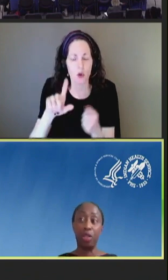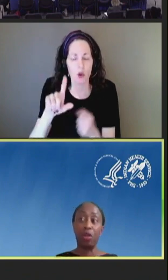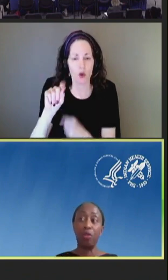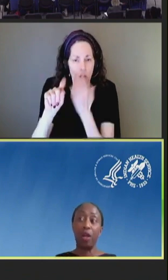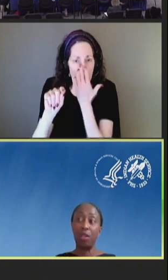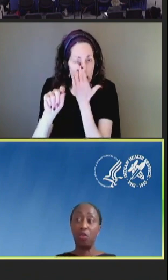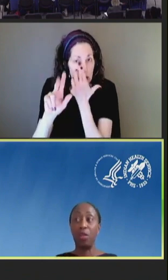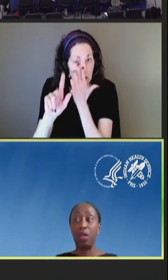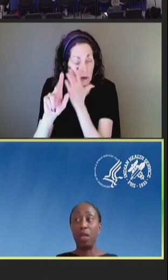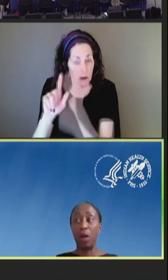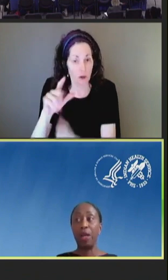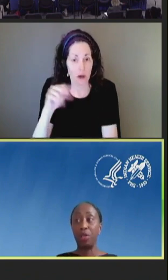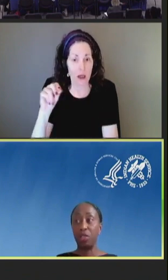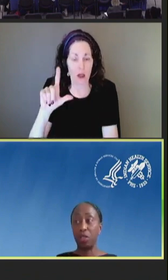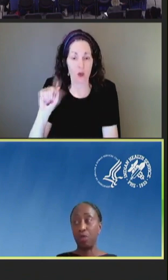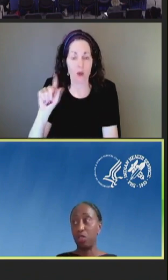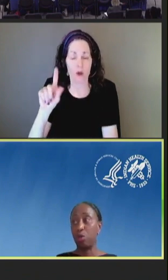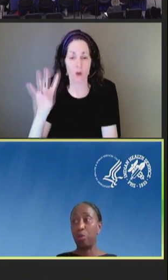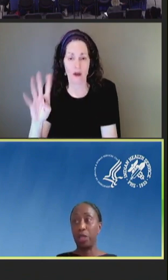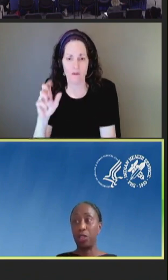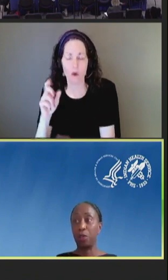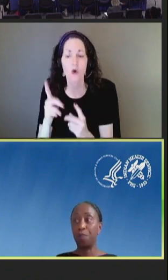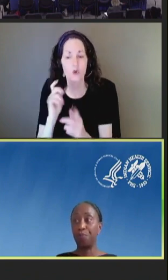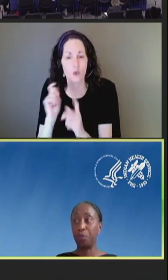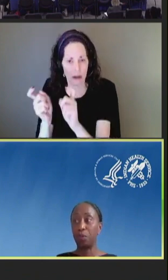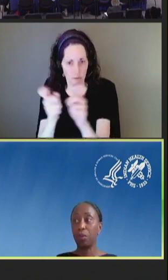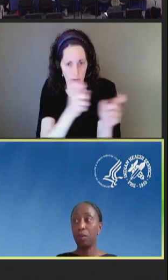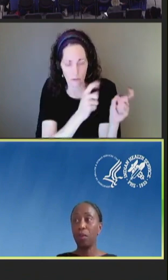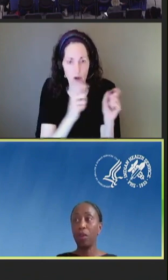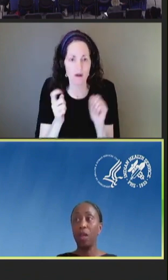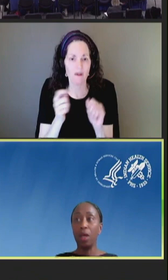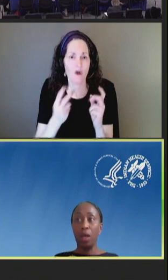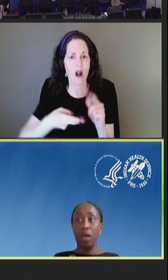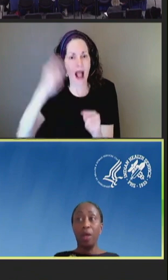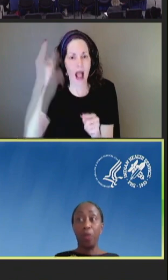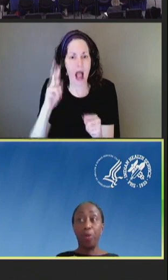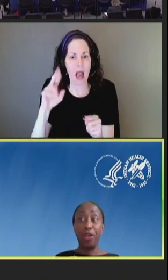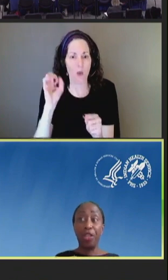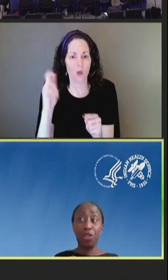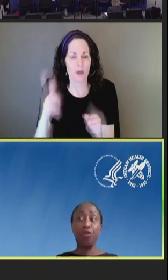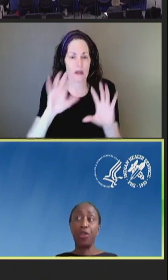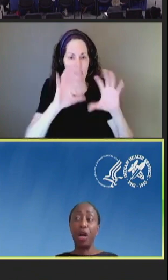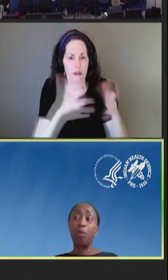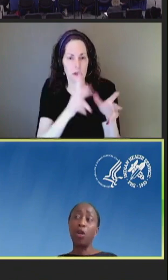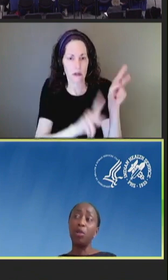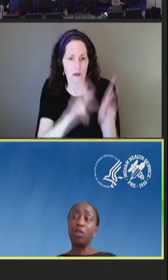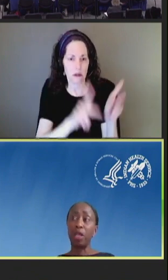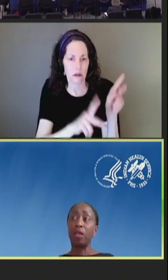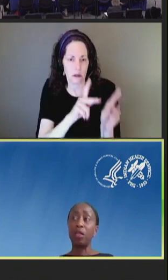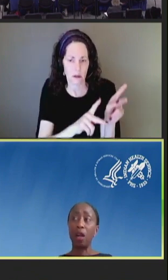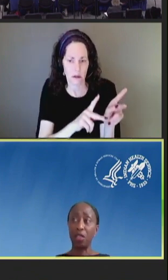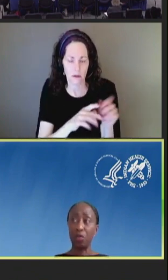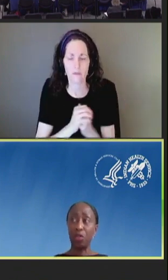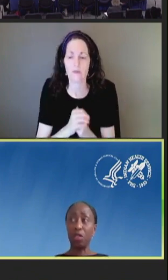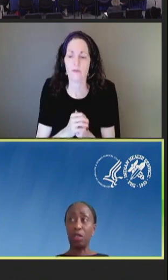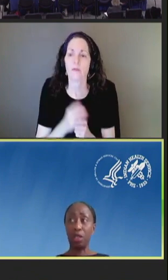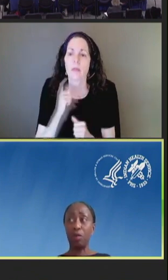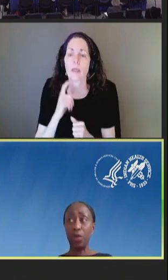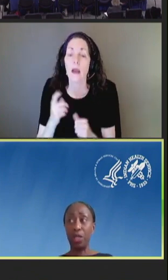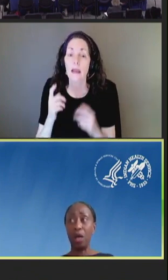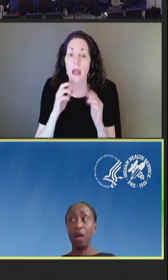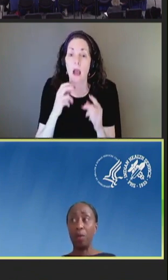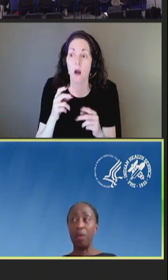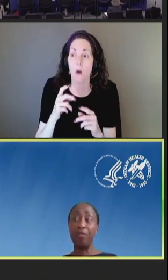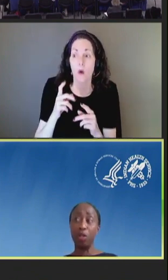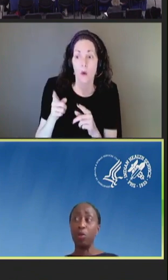the risk of RSV in a high-risk service population. In preparation for the upcoming second RSV season